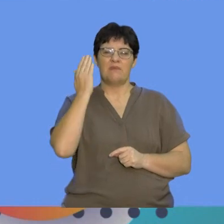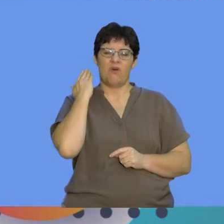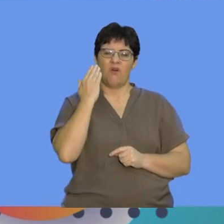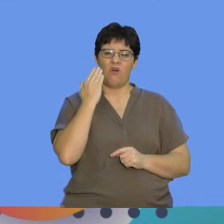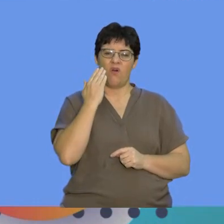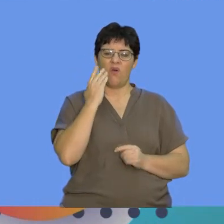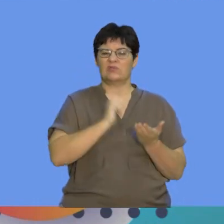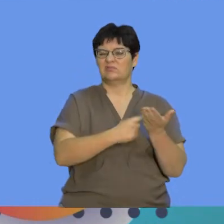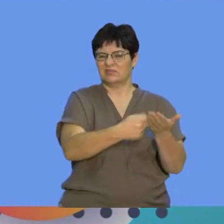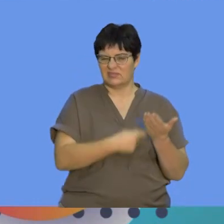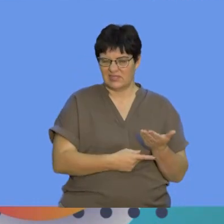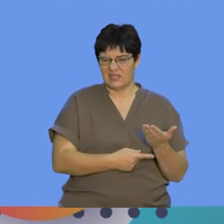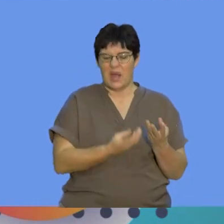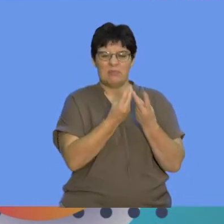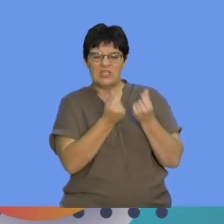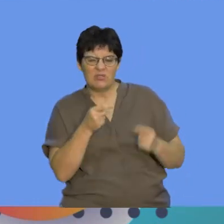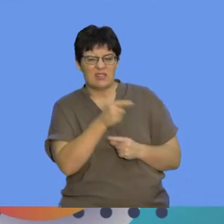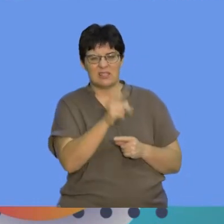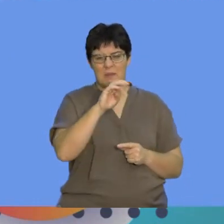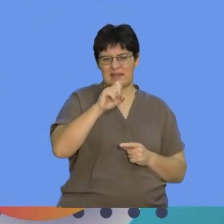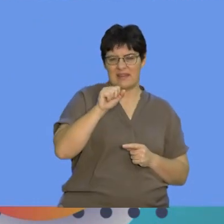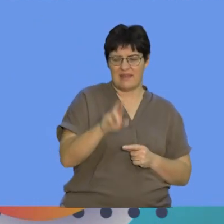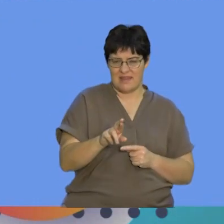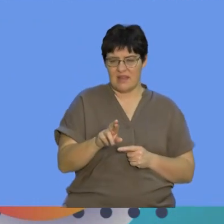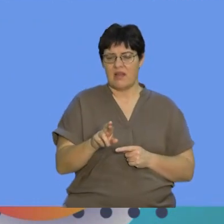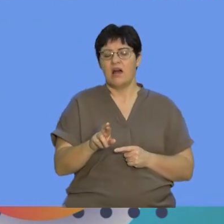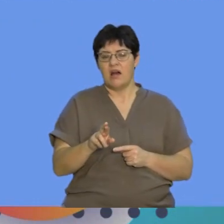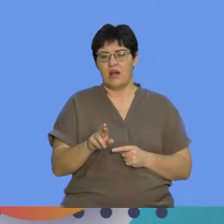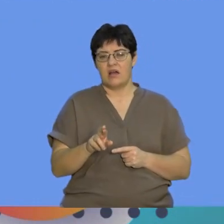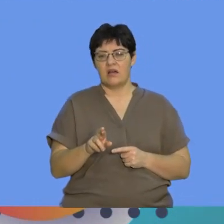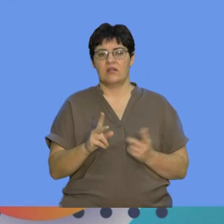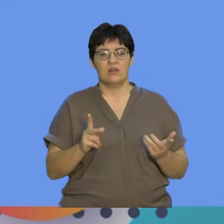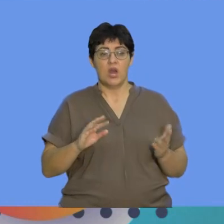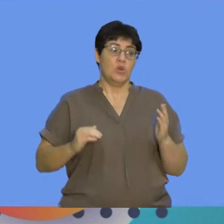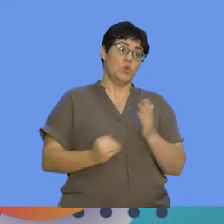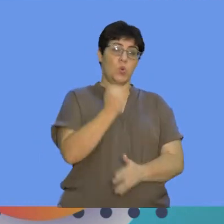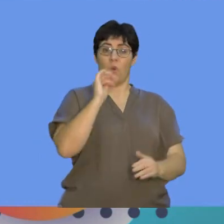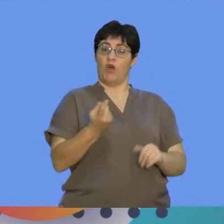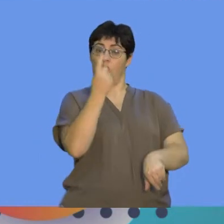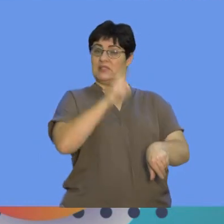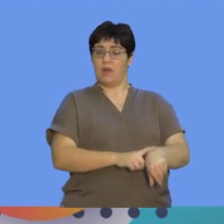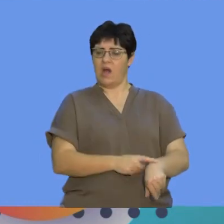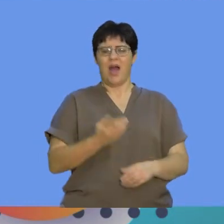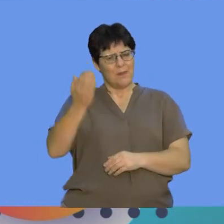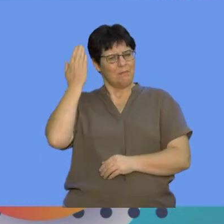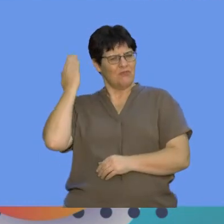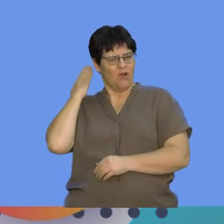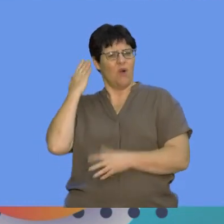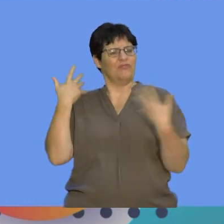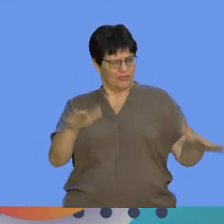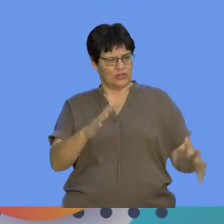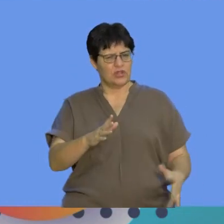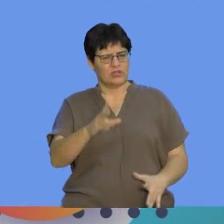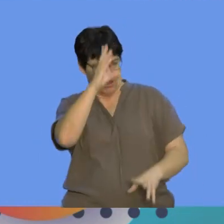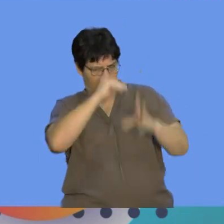with matter and materials, because this broad topic is not entirely new to us. At some point or the other, we spoke about,